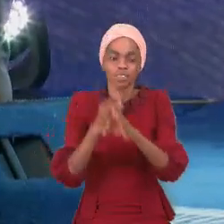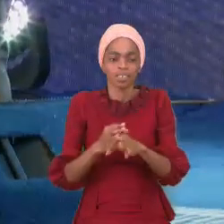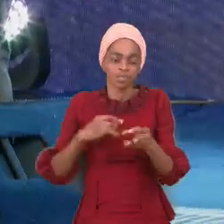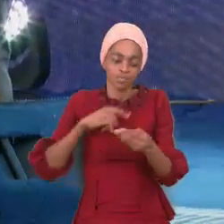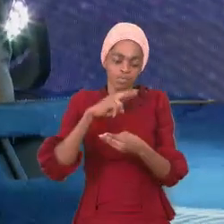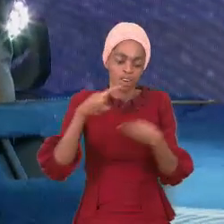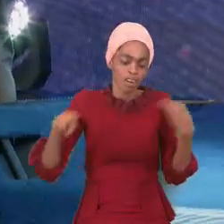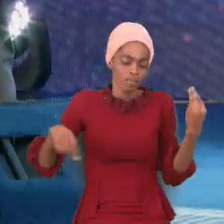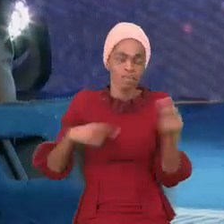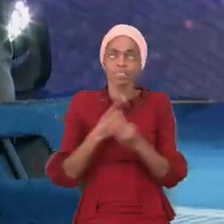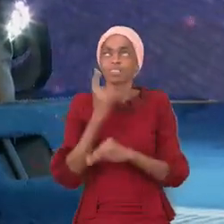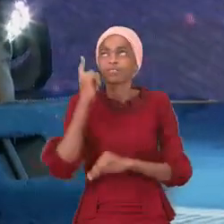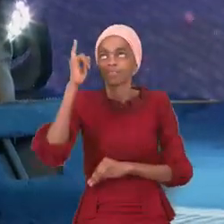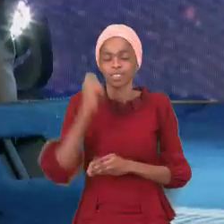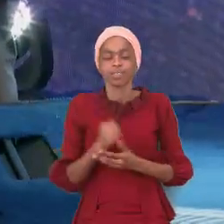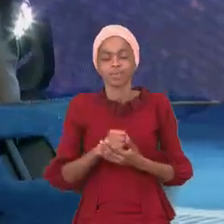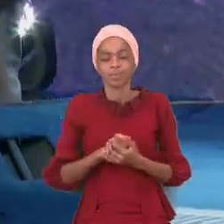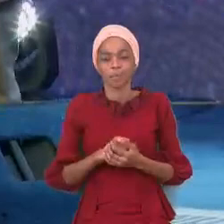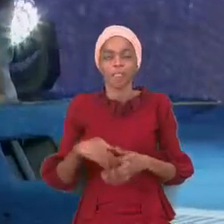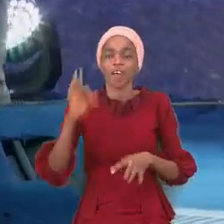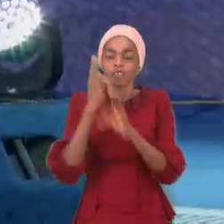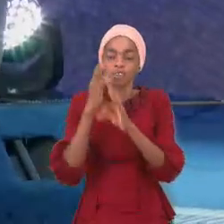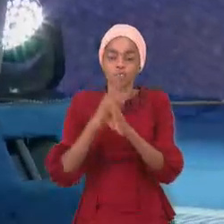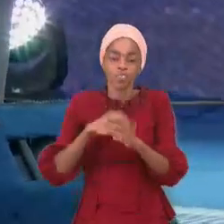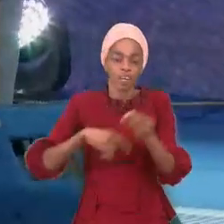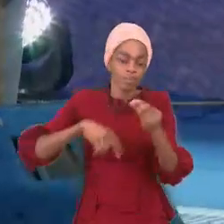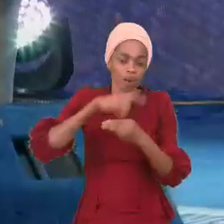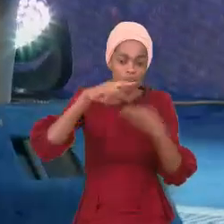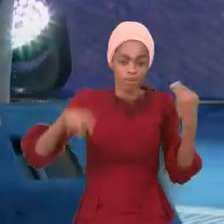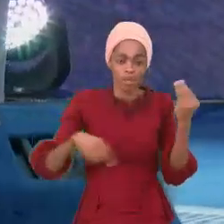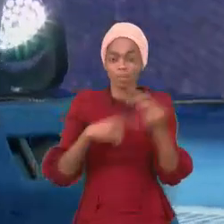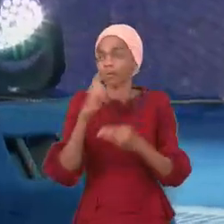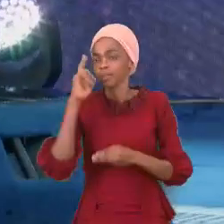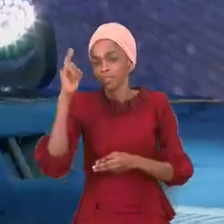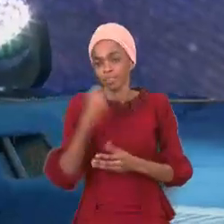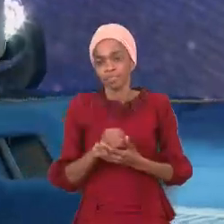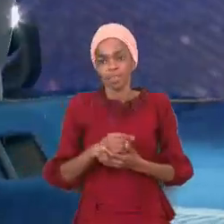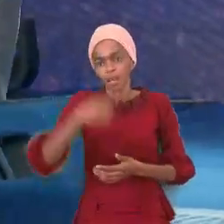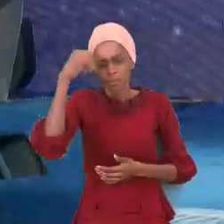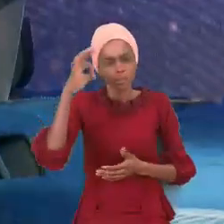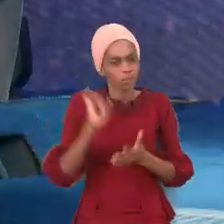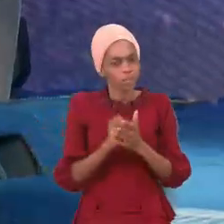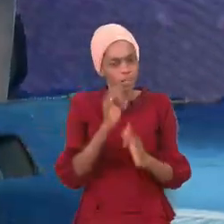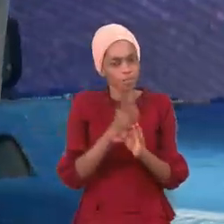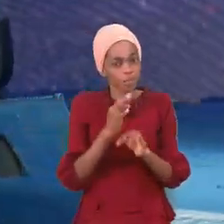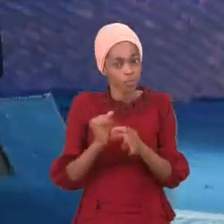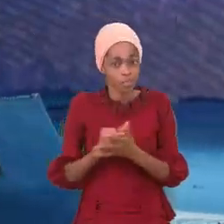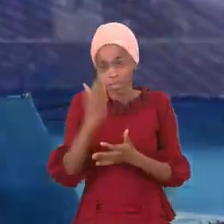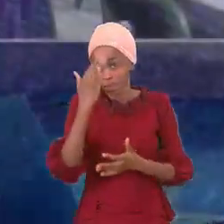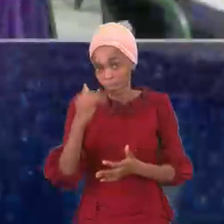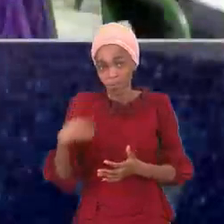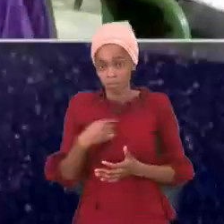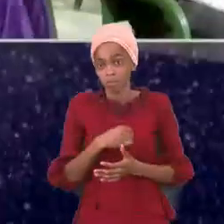thee. Thy faithfulness round about thee. It's because of that faithfulness. That's why we have trust in